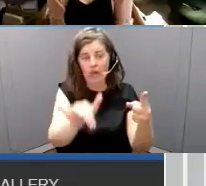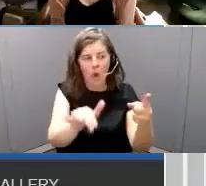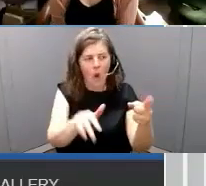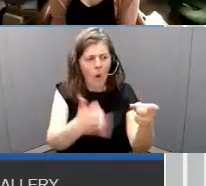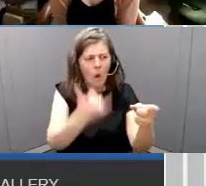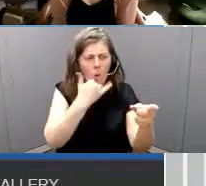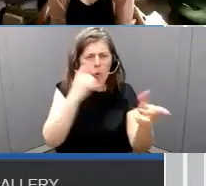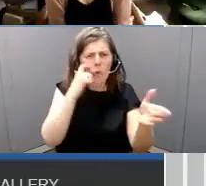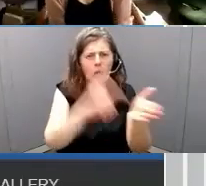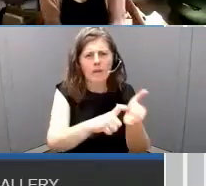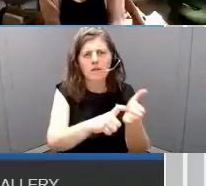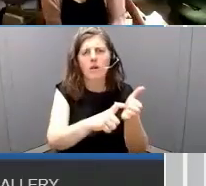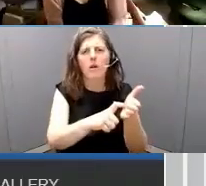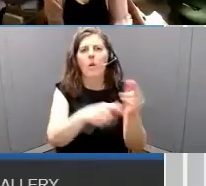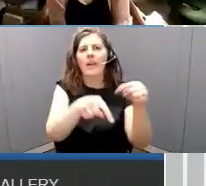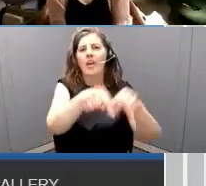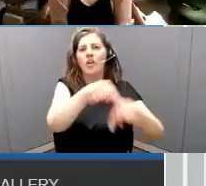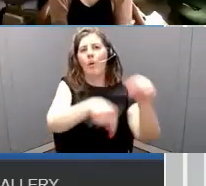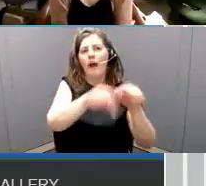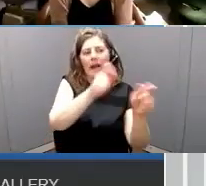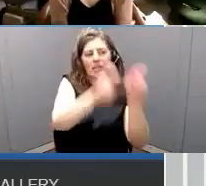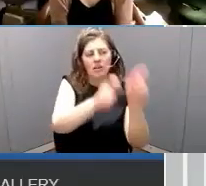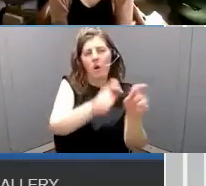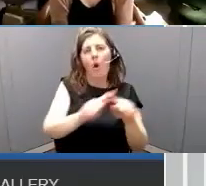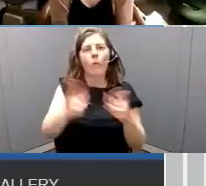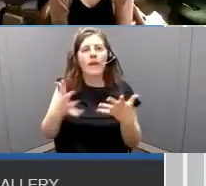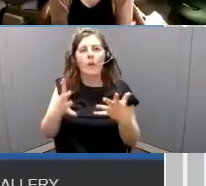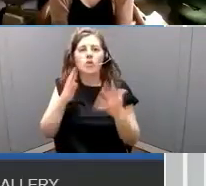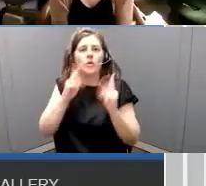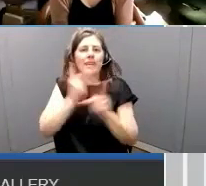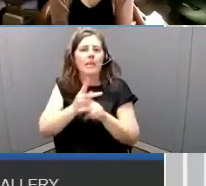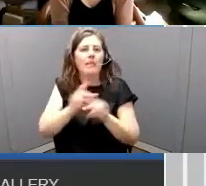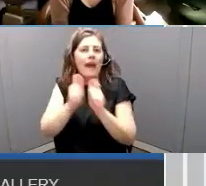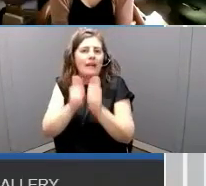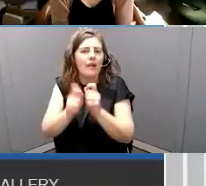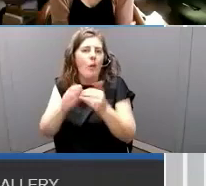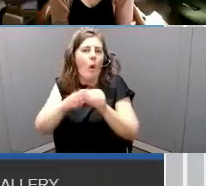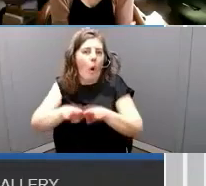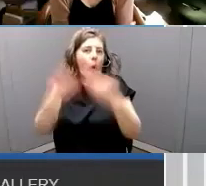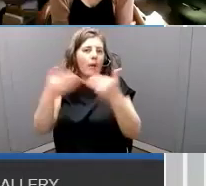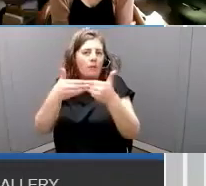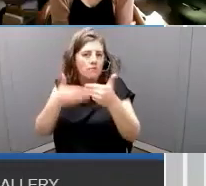you know, we don't intend to shut down editing at any point really. So